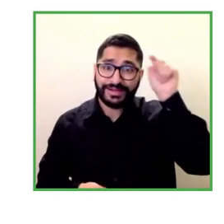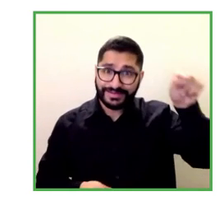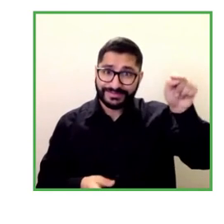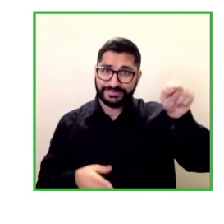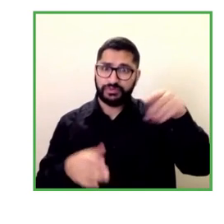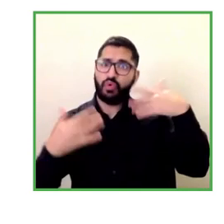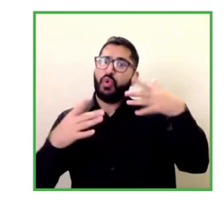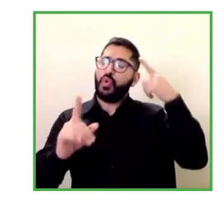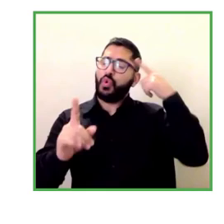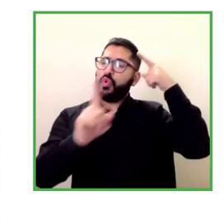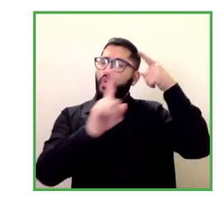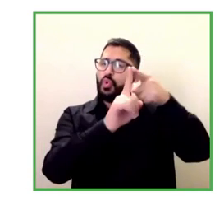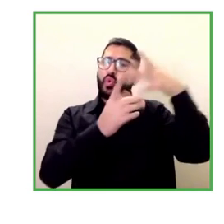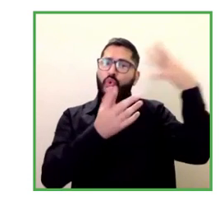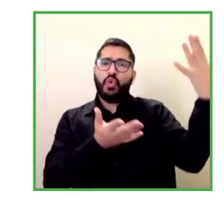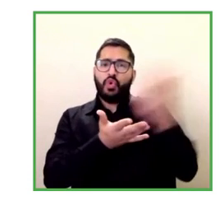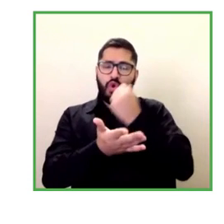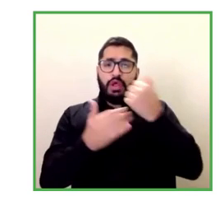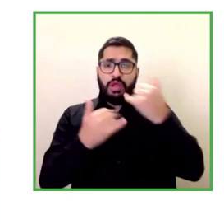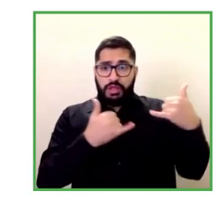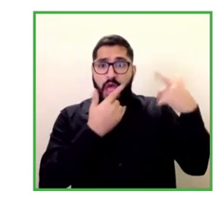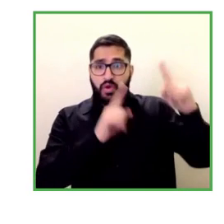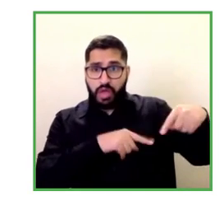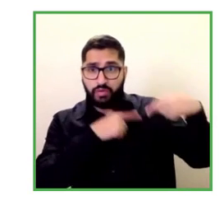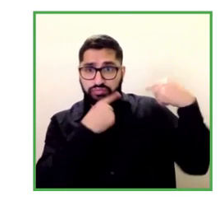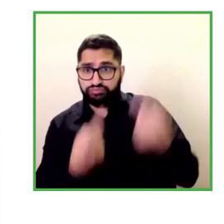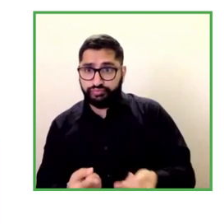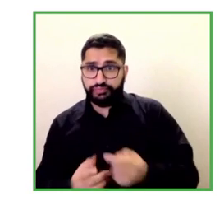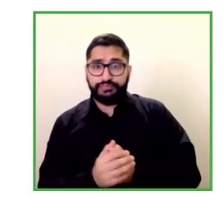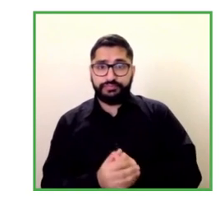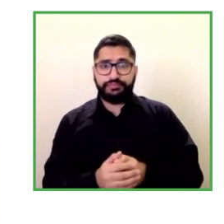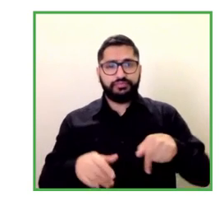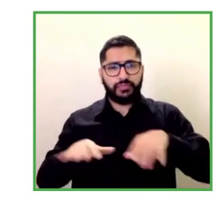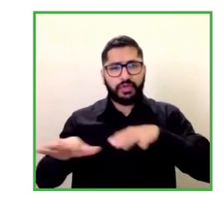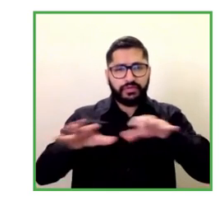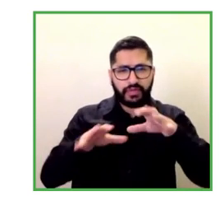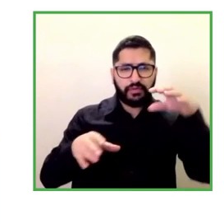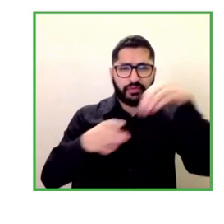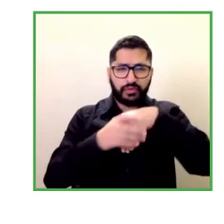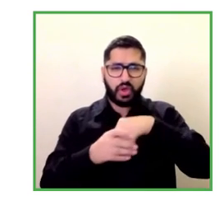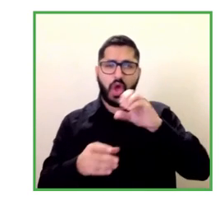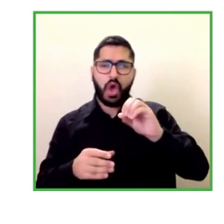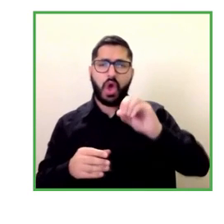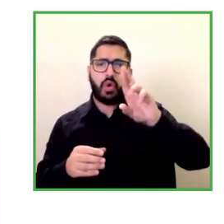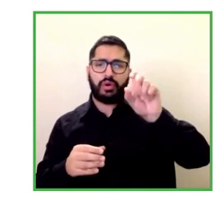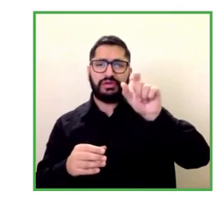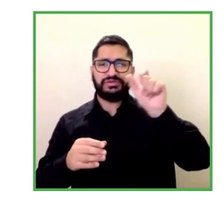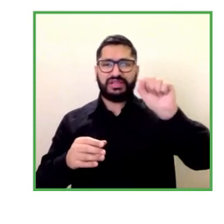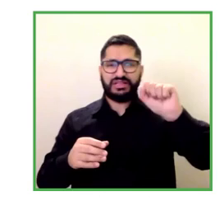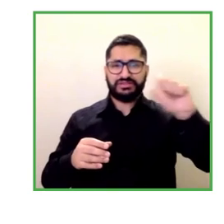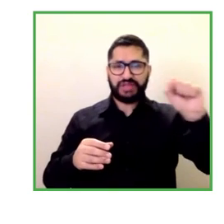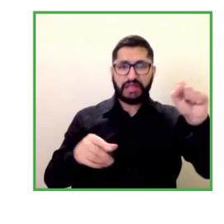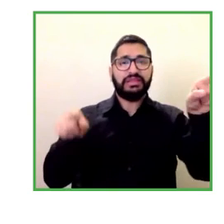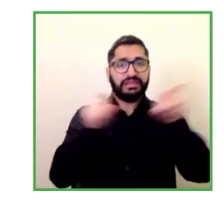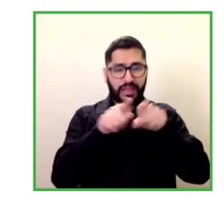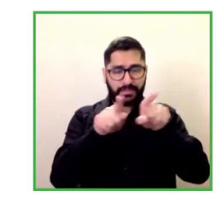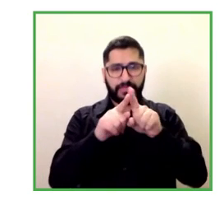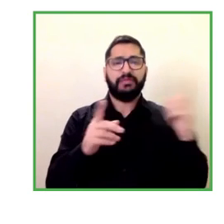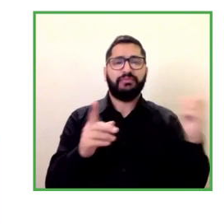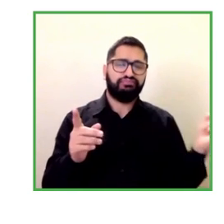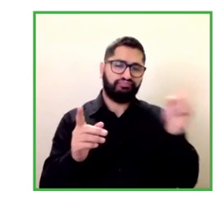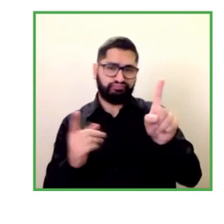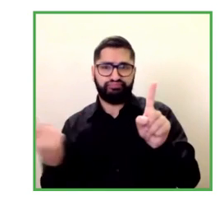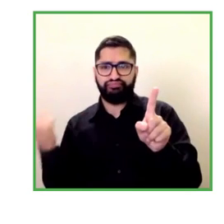accomplishments that they've had with the launch, the recent launch, and Movimiento will be joining us, what they're doing to